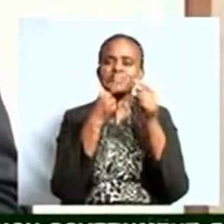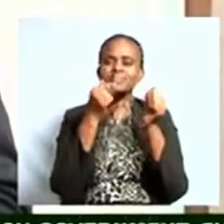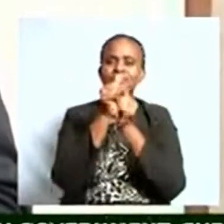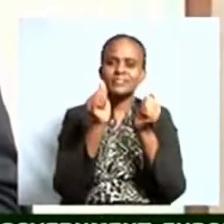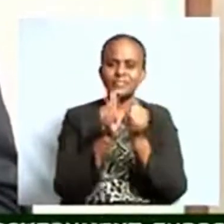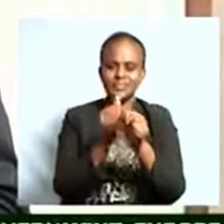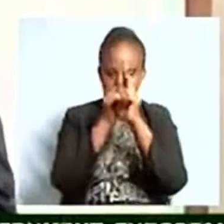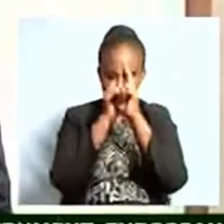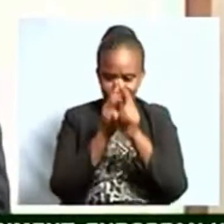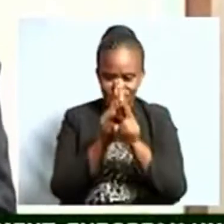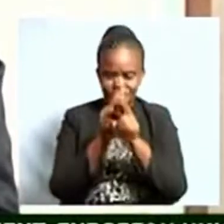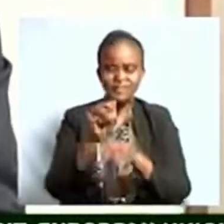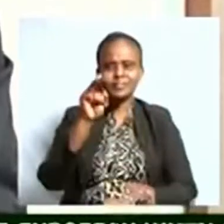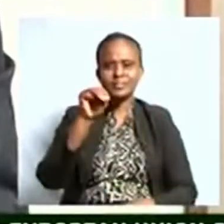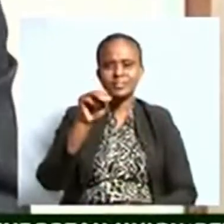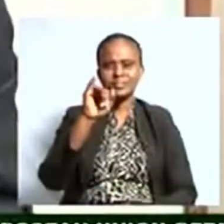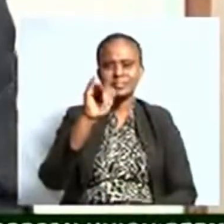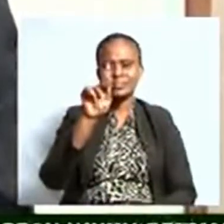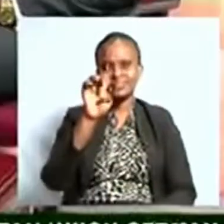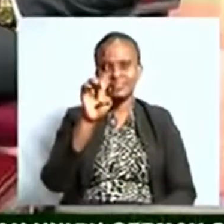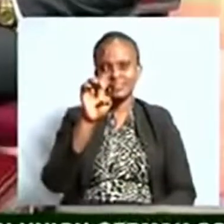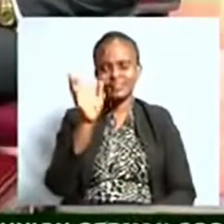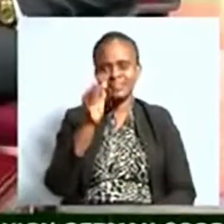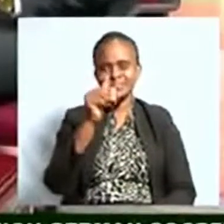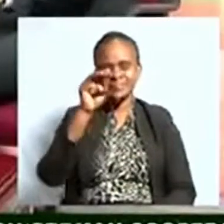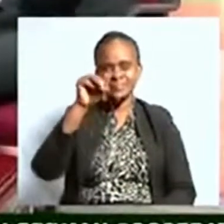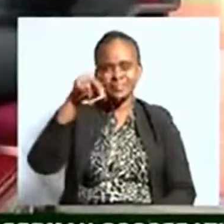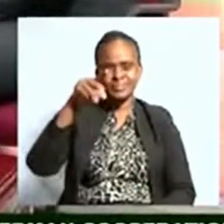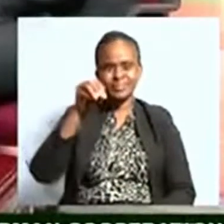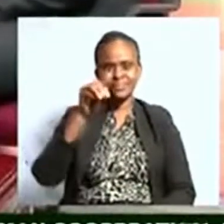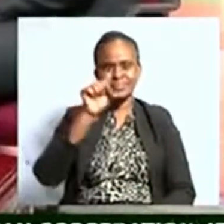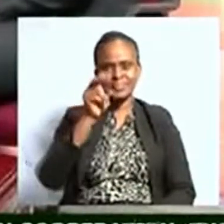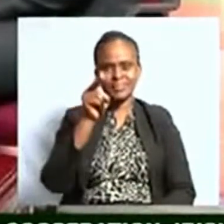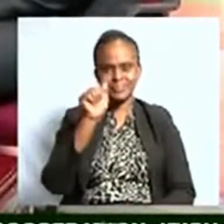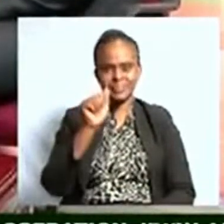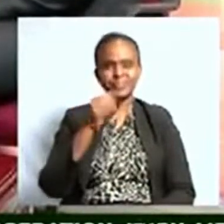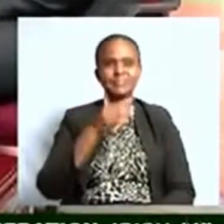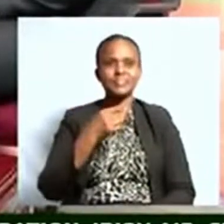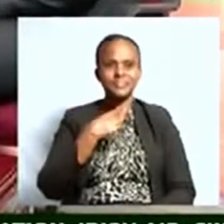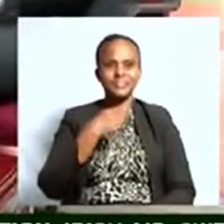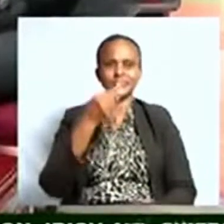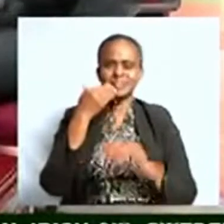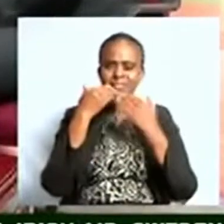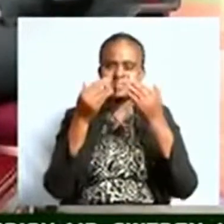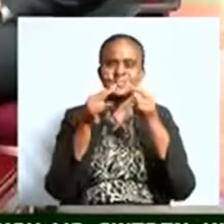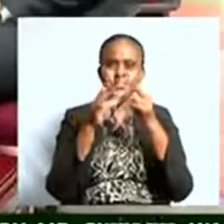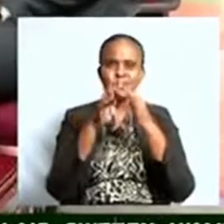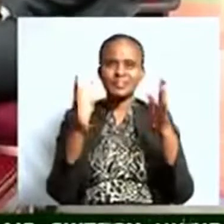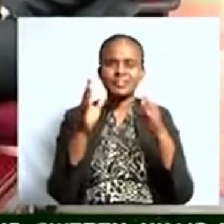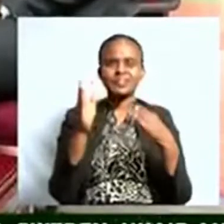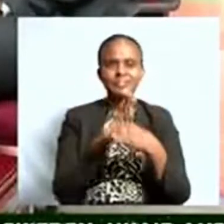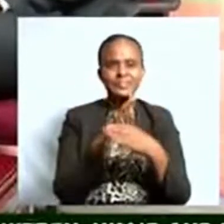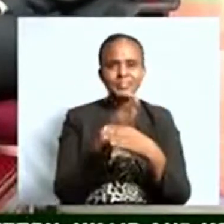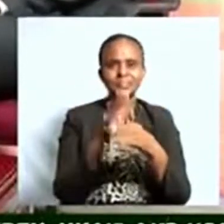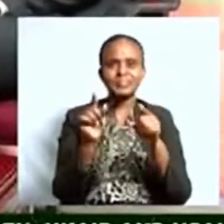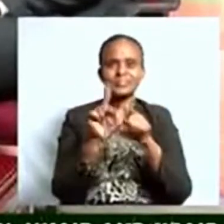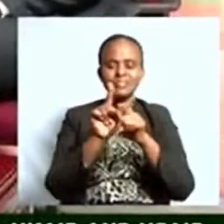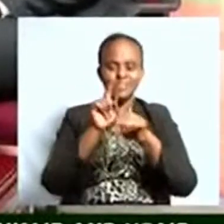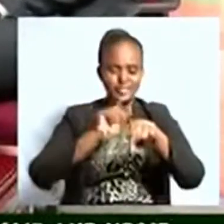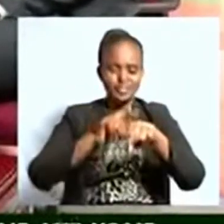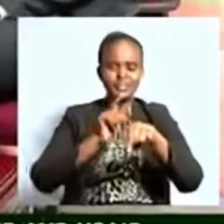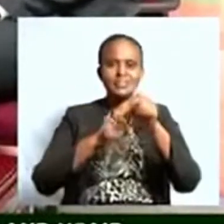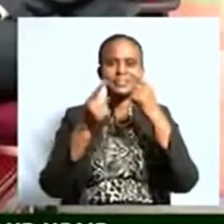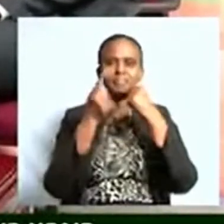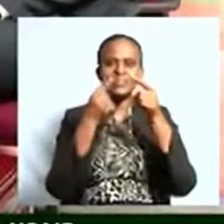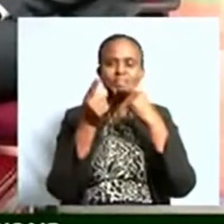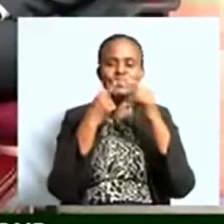Honorable Mikey Mposha. Honorable, thank you so much for finding time. I know you have a very busy schedule, but we're glad that you could find time and interact